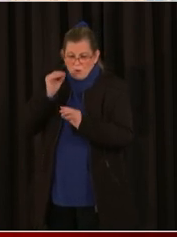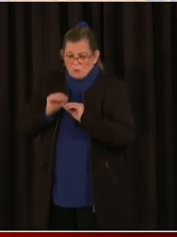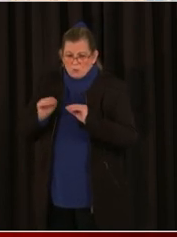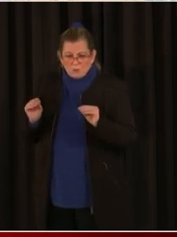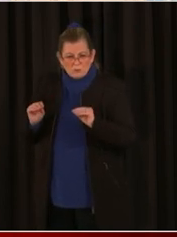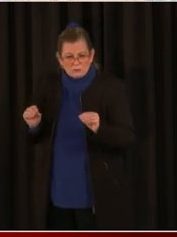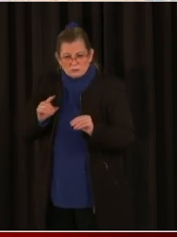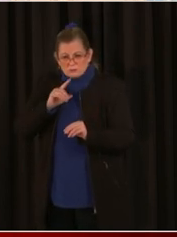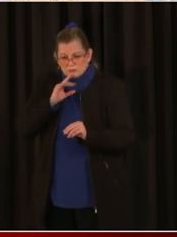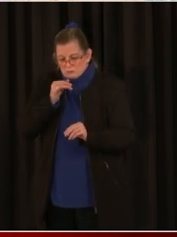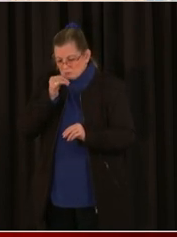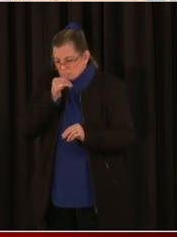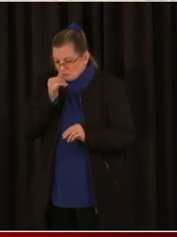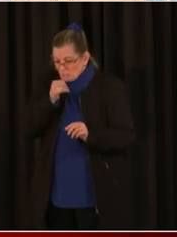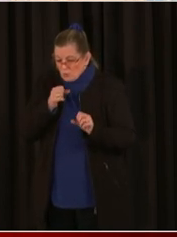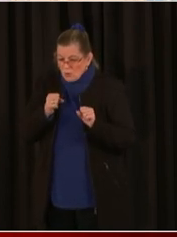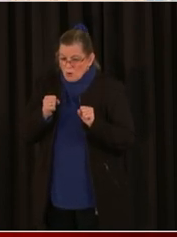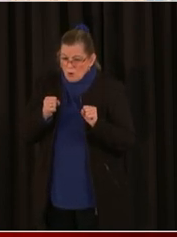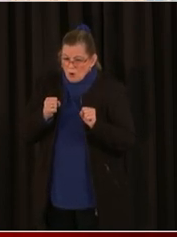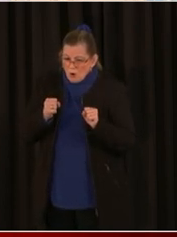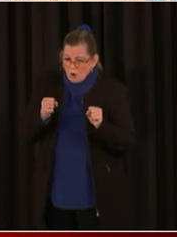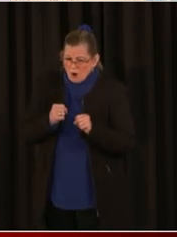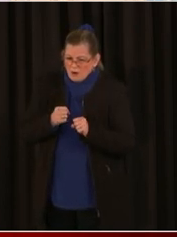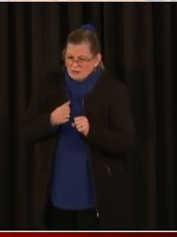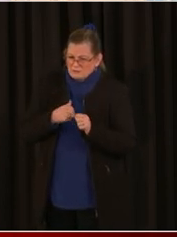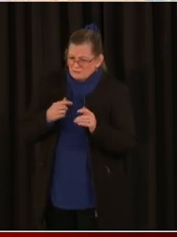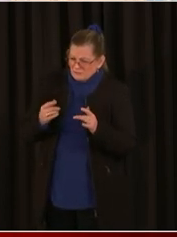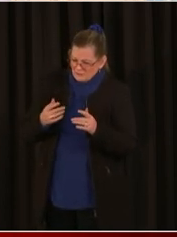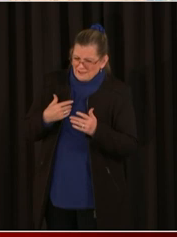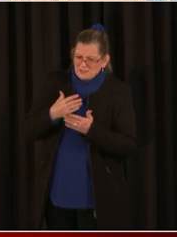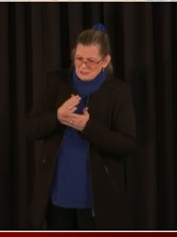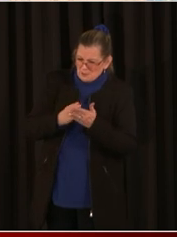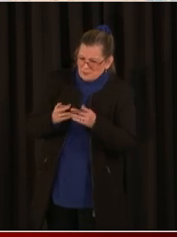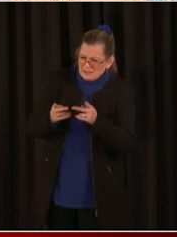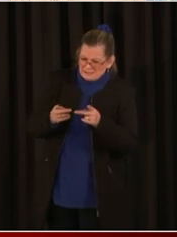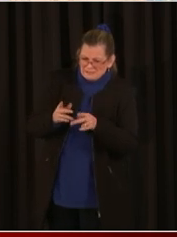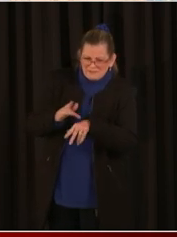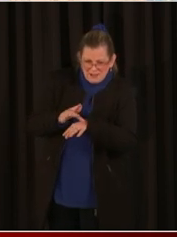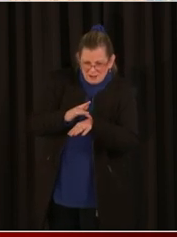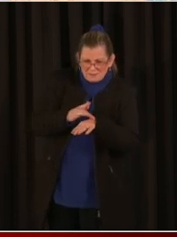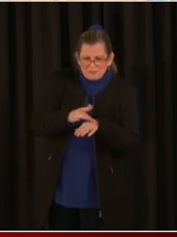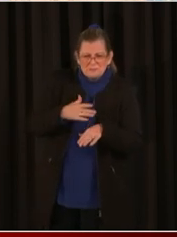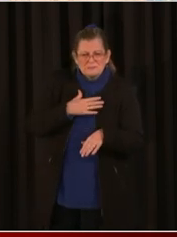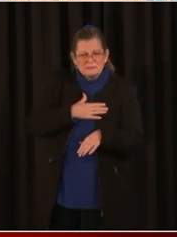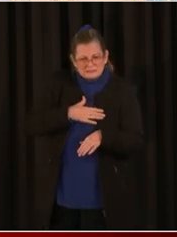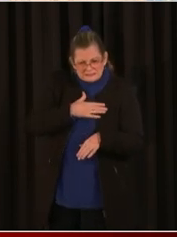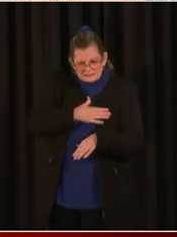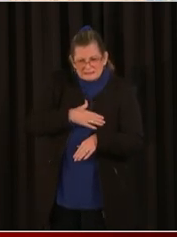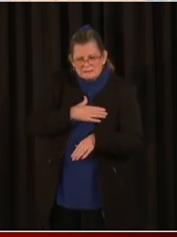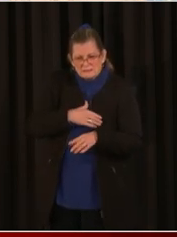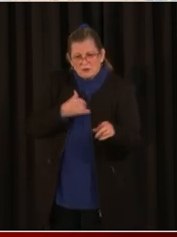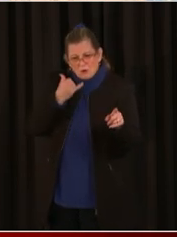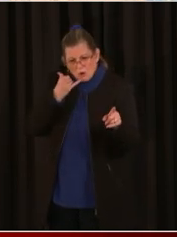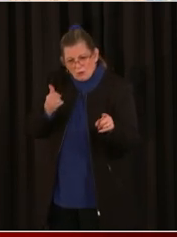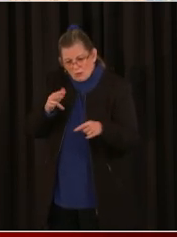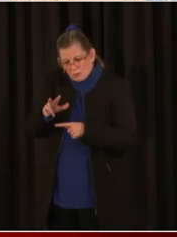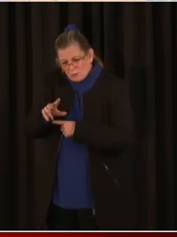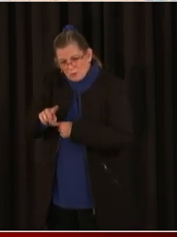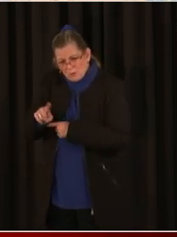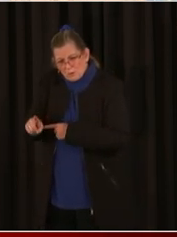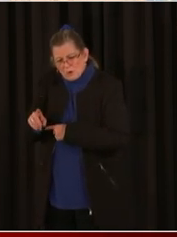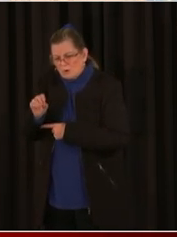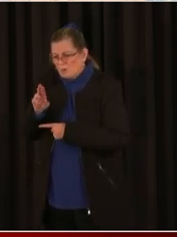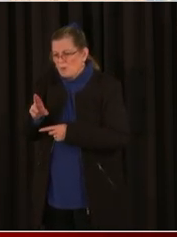bitterly cold. We want people to come in. We have space. It's safe. So please call